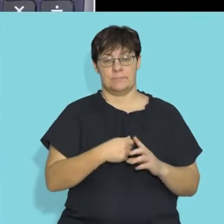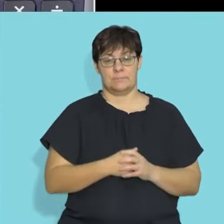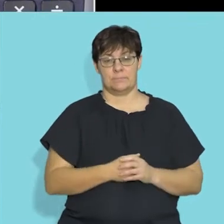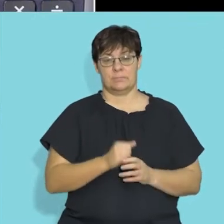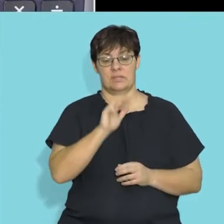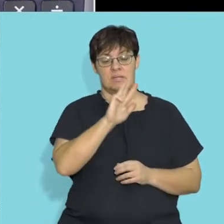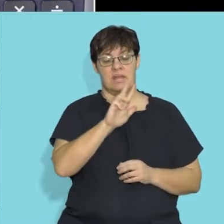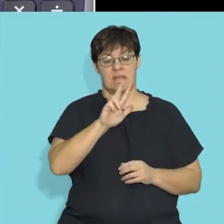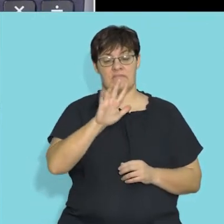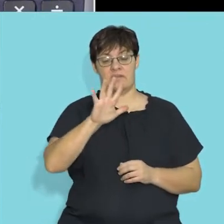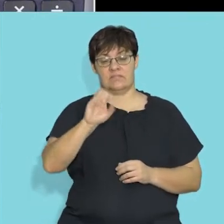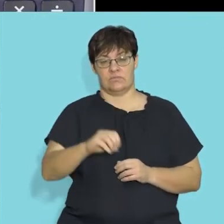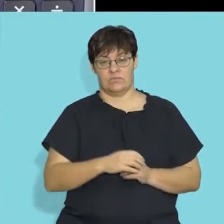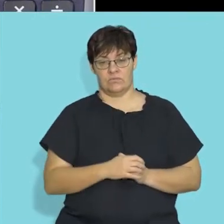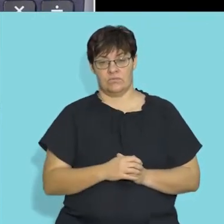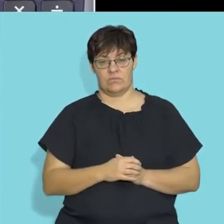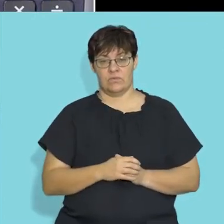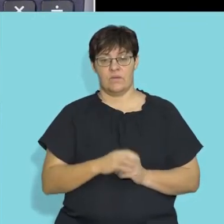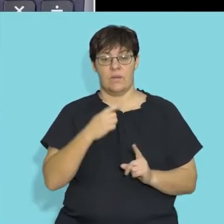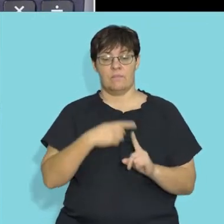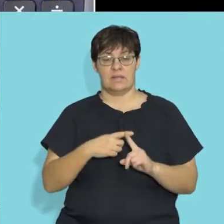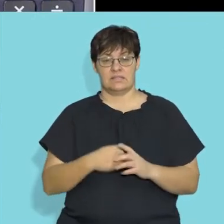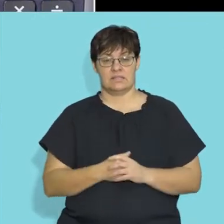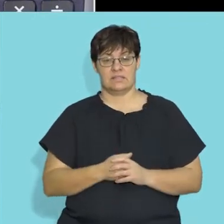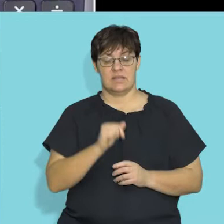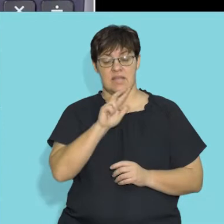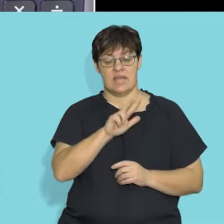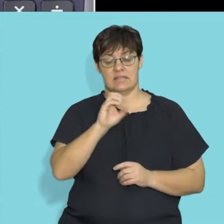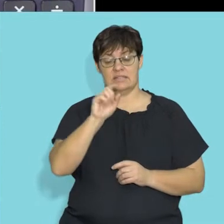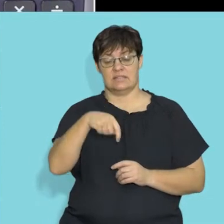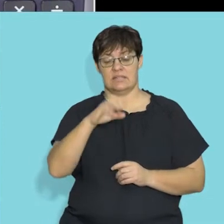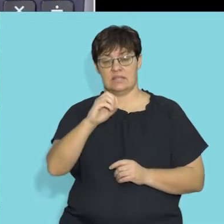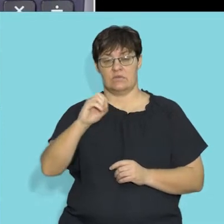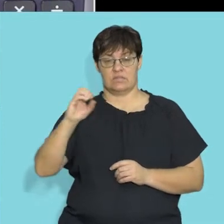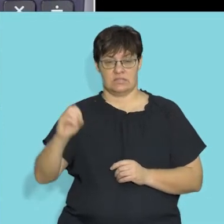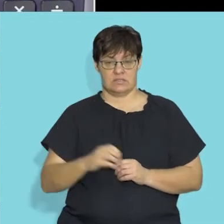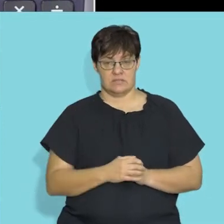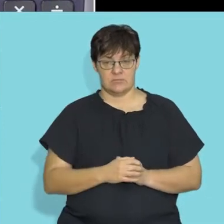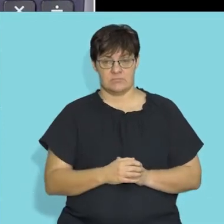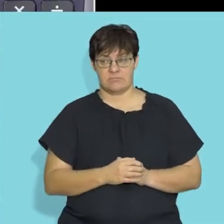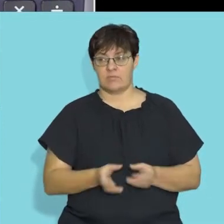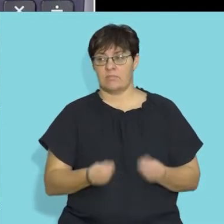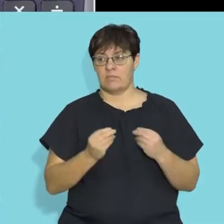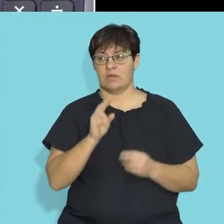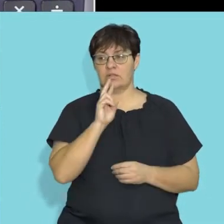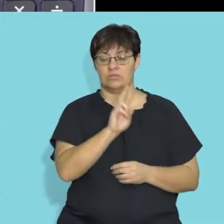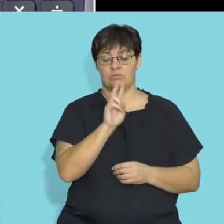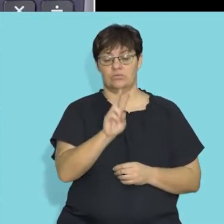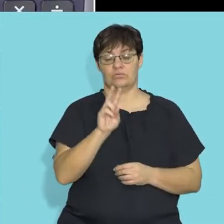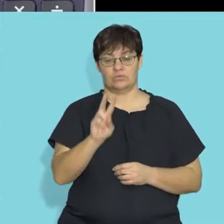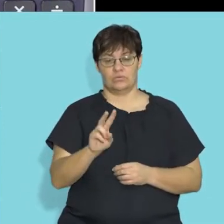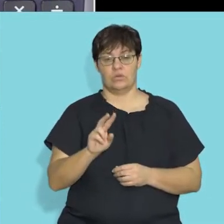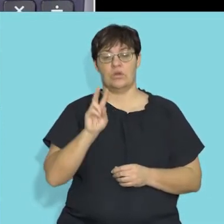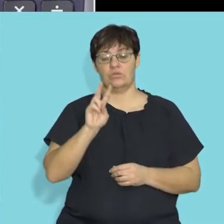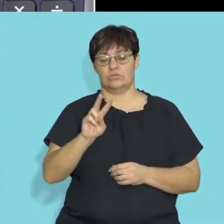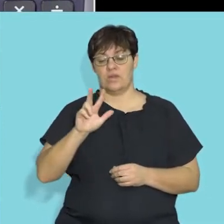33,600 plus 9850 plus 80,000